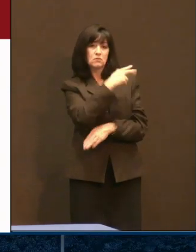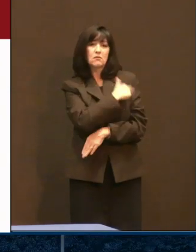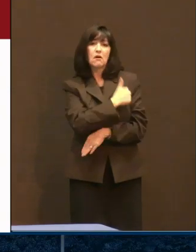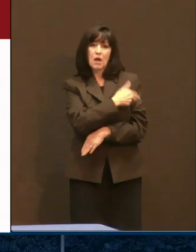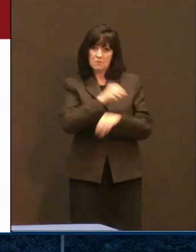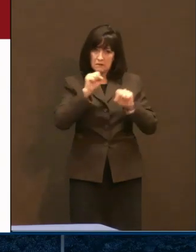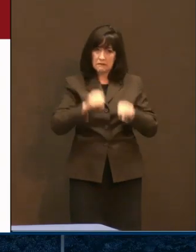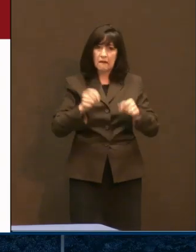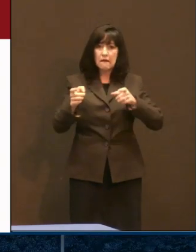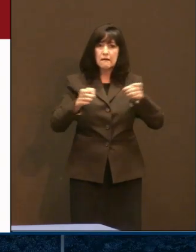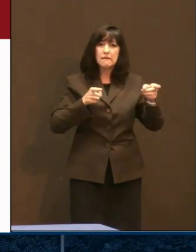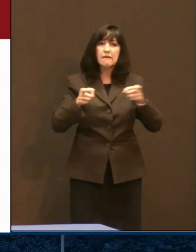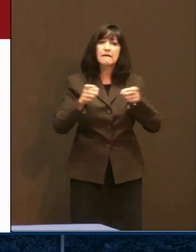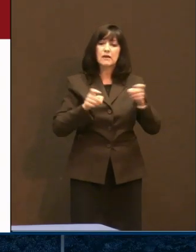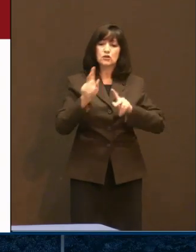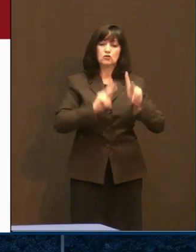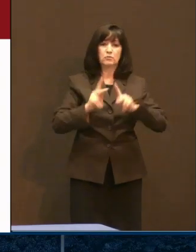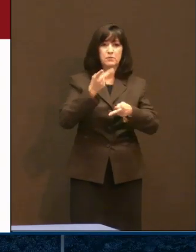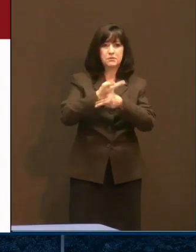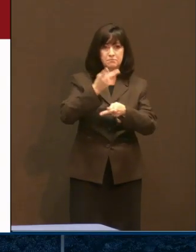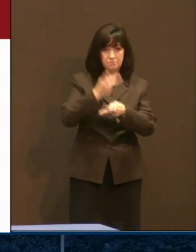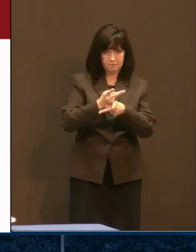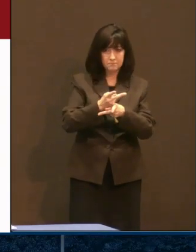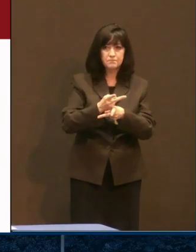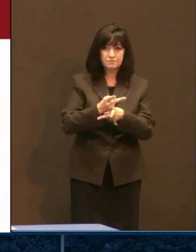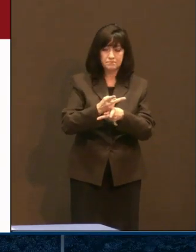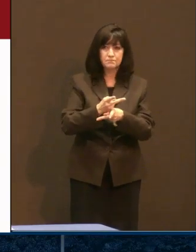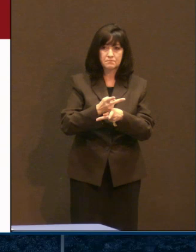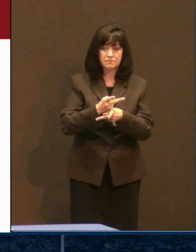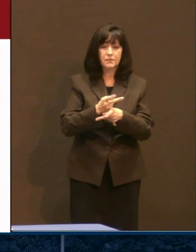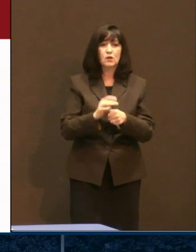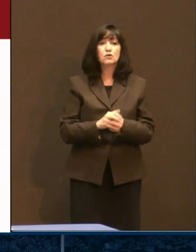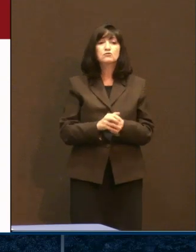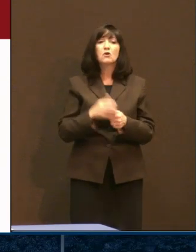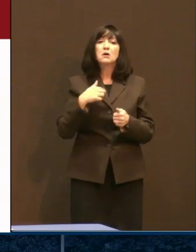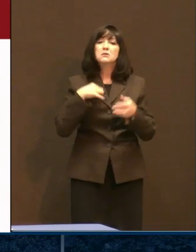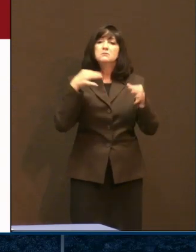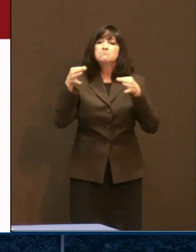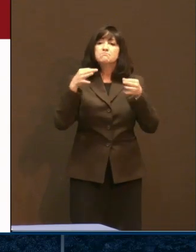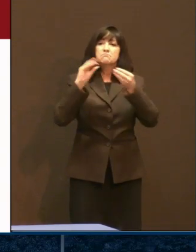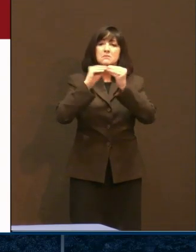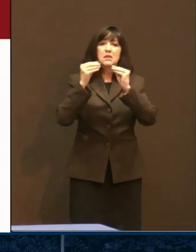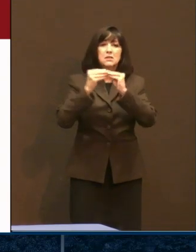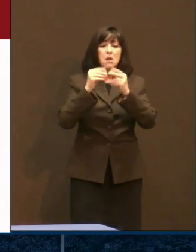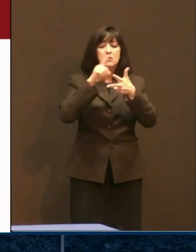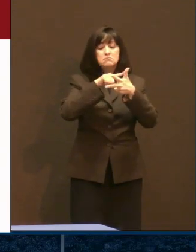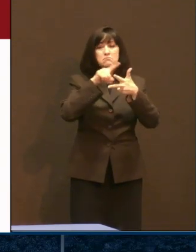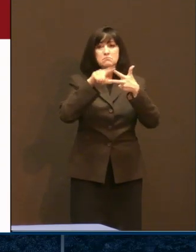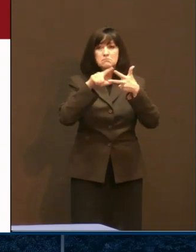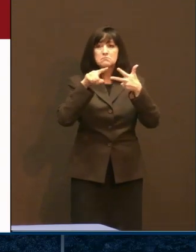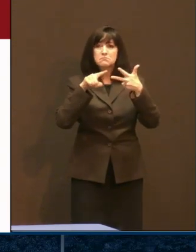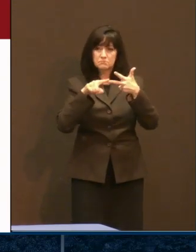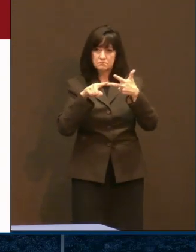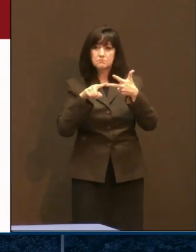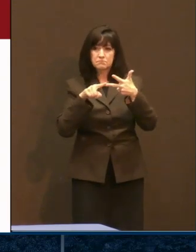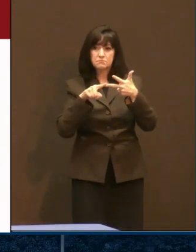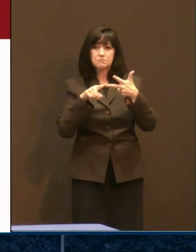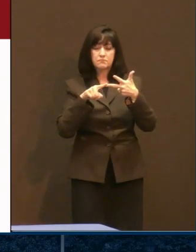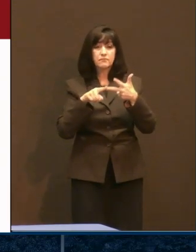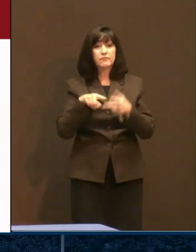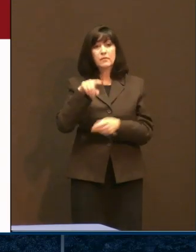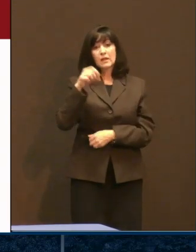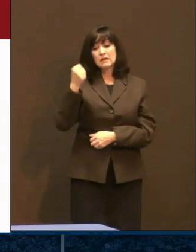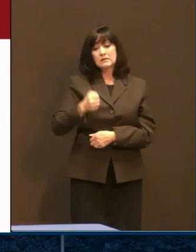scenario, flattening out a little bit. And then you have Sussex County, where you're the most